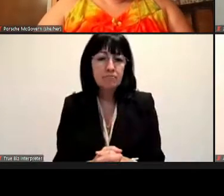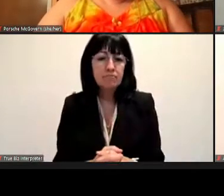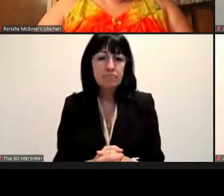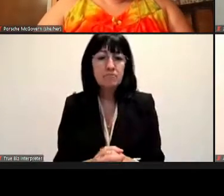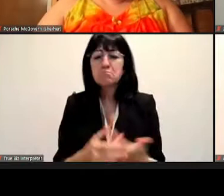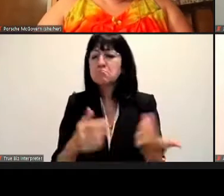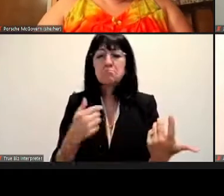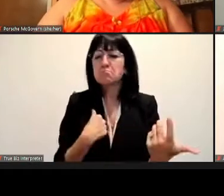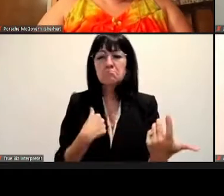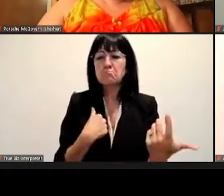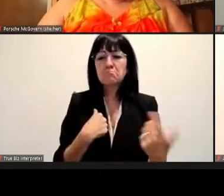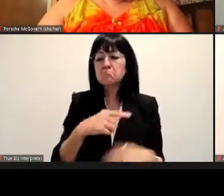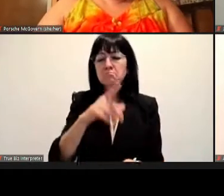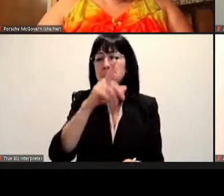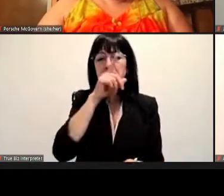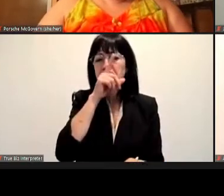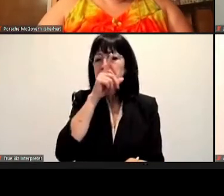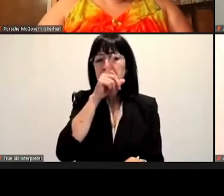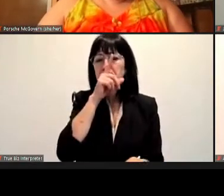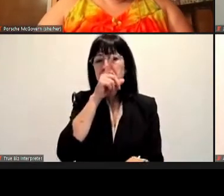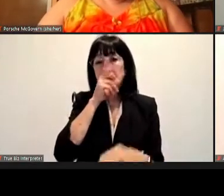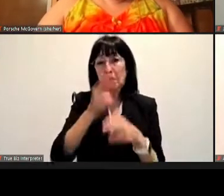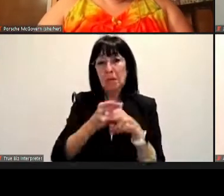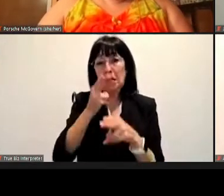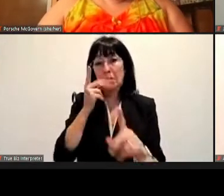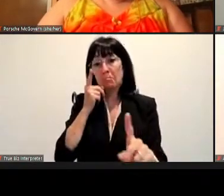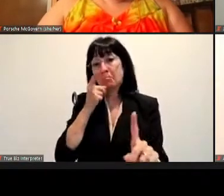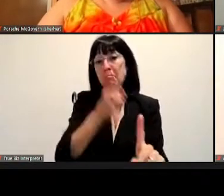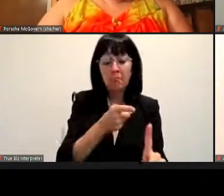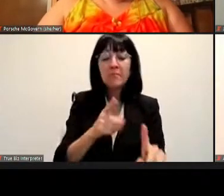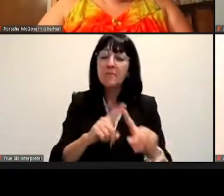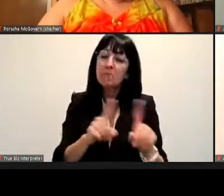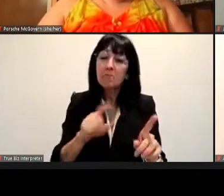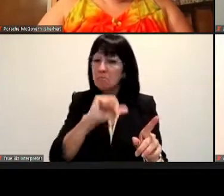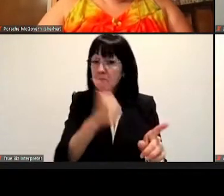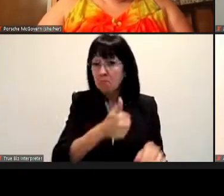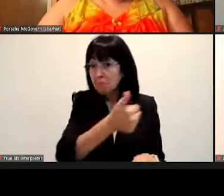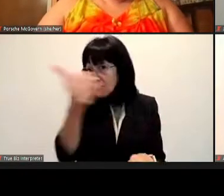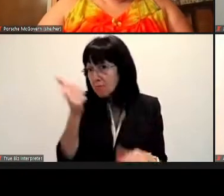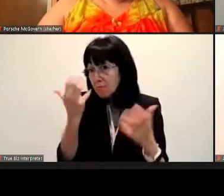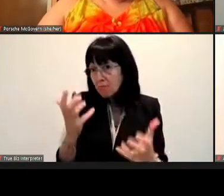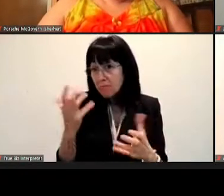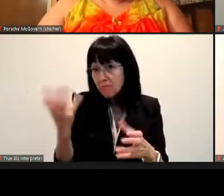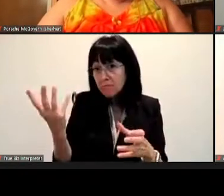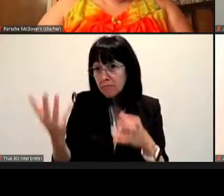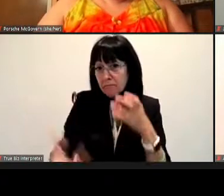anybody. Does anybody want to go in and talk about that?